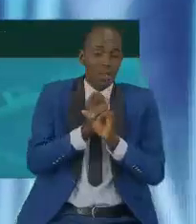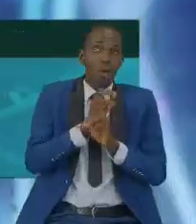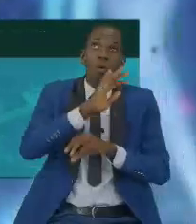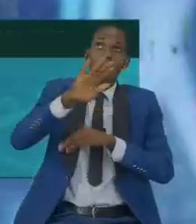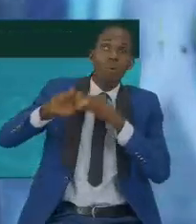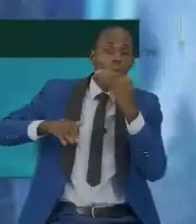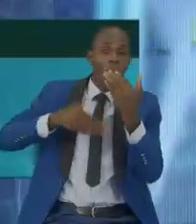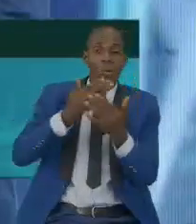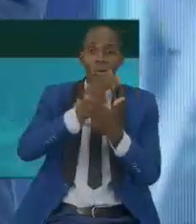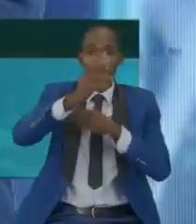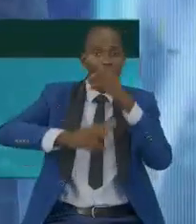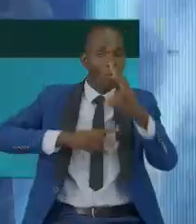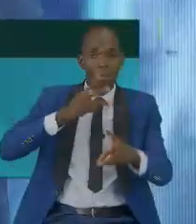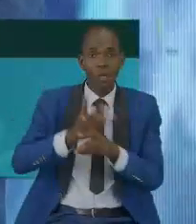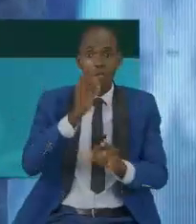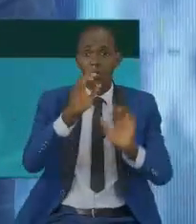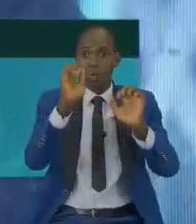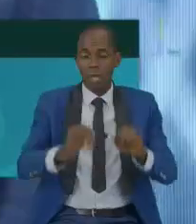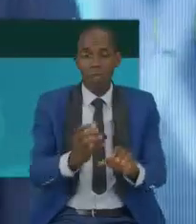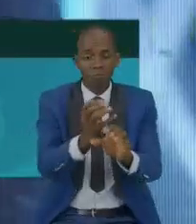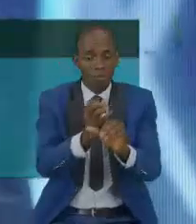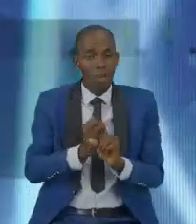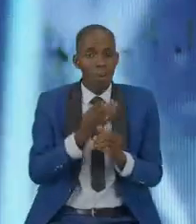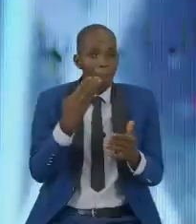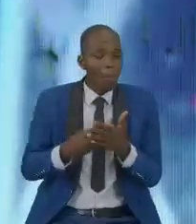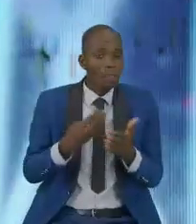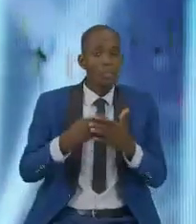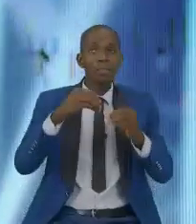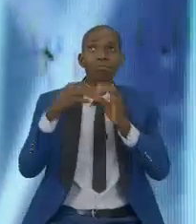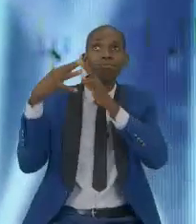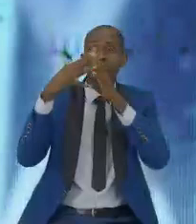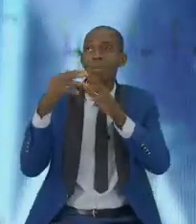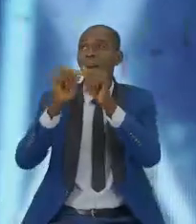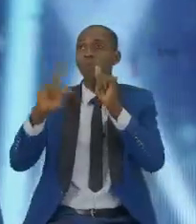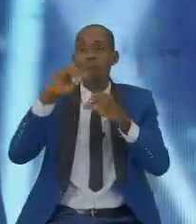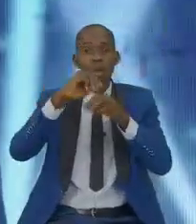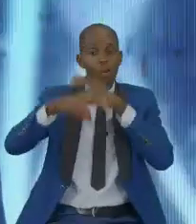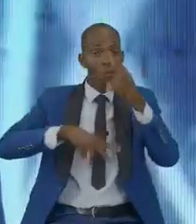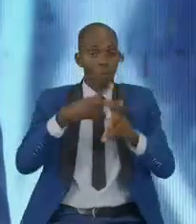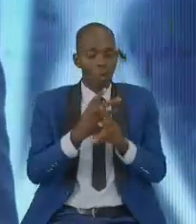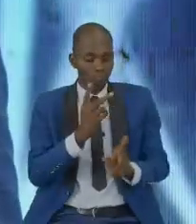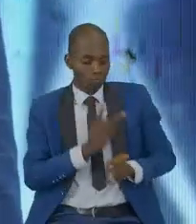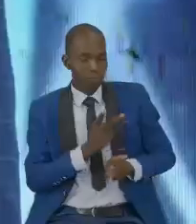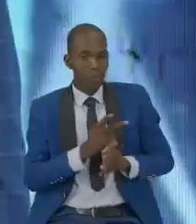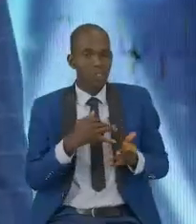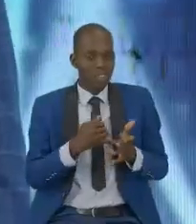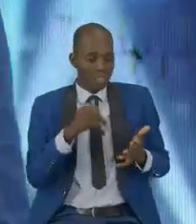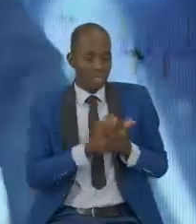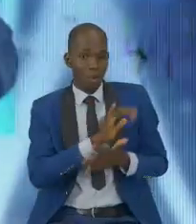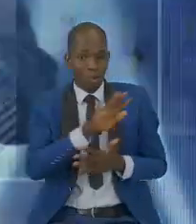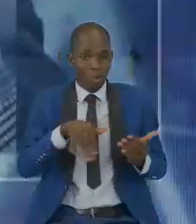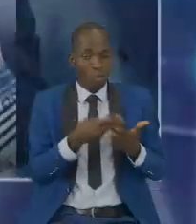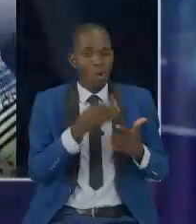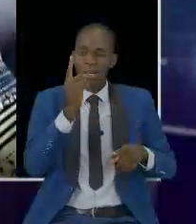the money in all the banks of the world, it will not redeem your soul. It will not set you